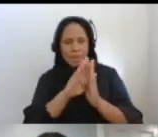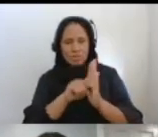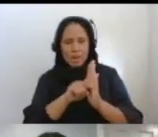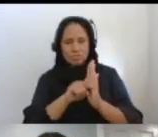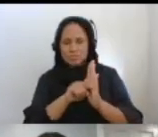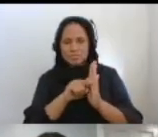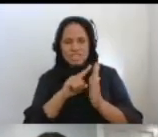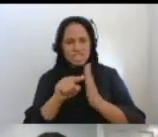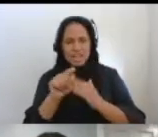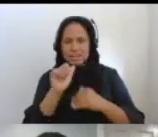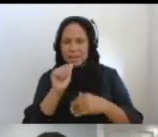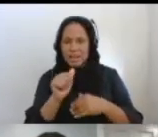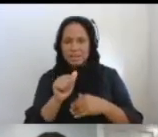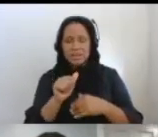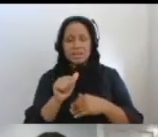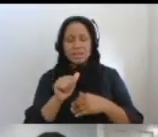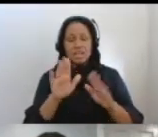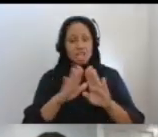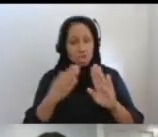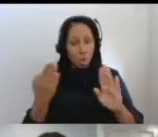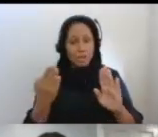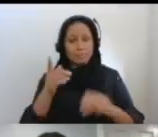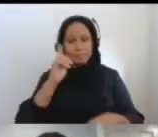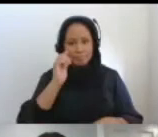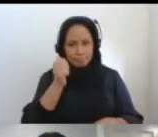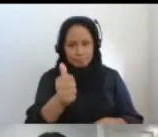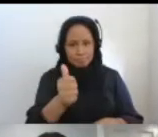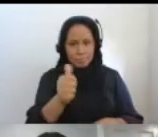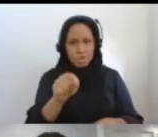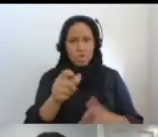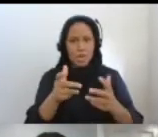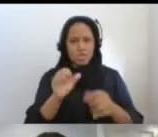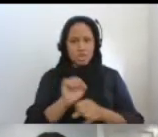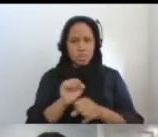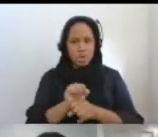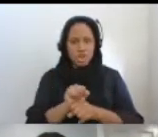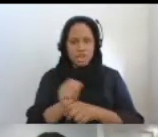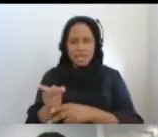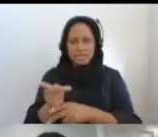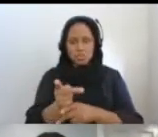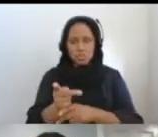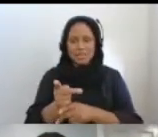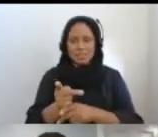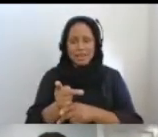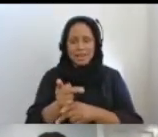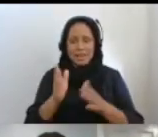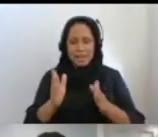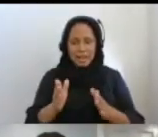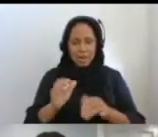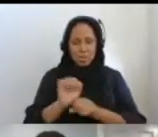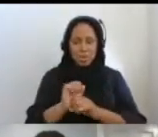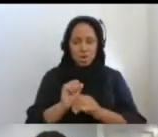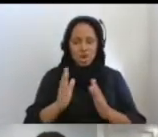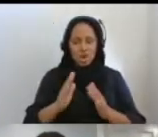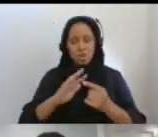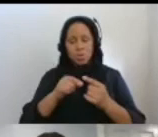open to you, whoever you want to work as the respite worker for the time being while you need to run and do whatever you need to